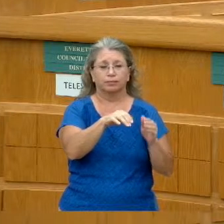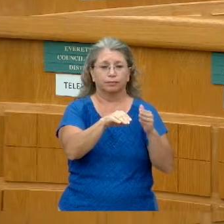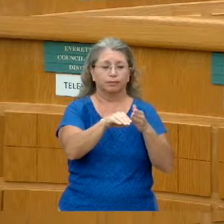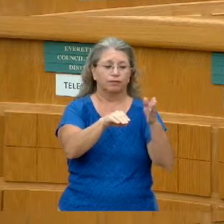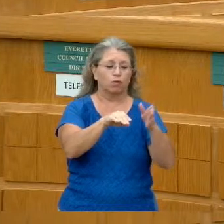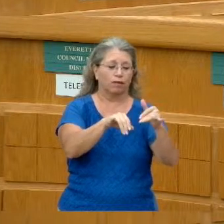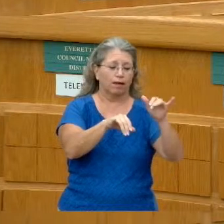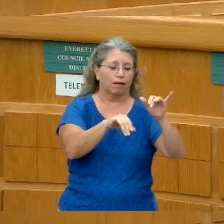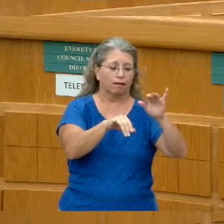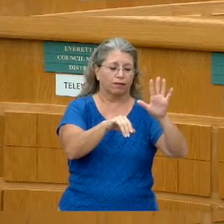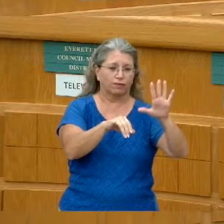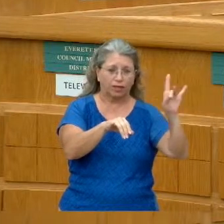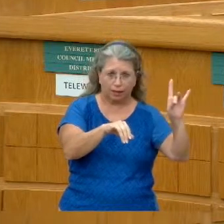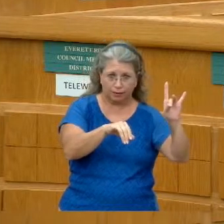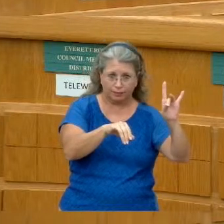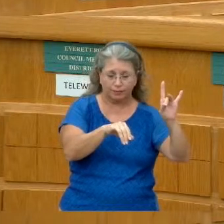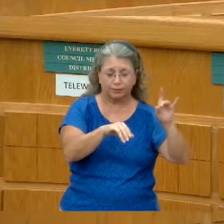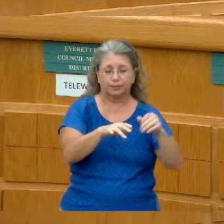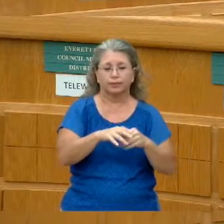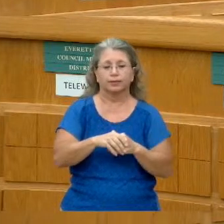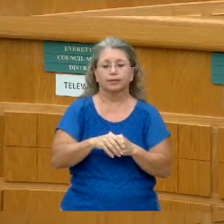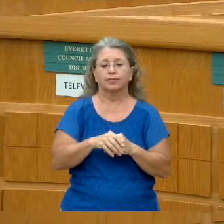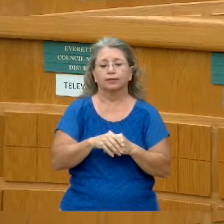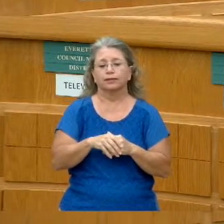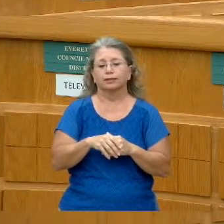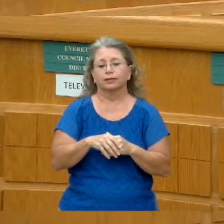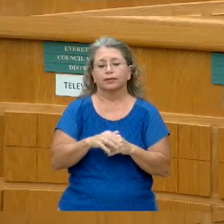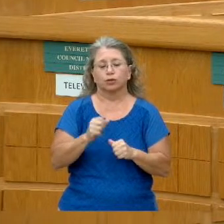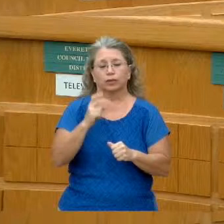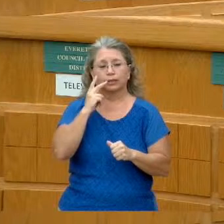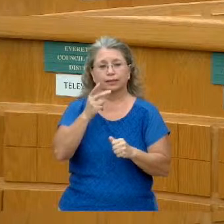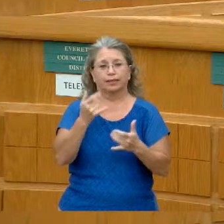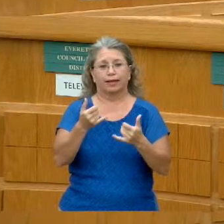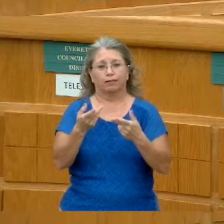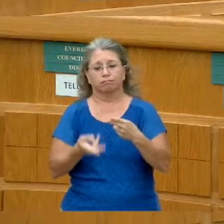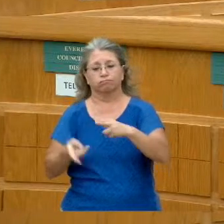58. But you can see it's back up to